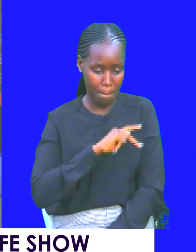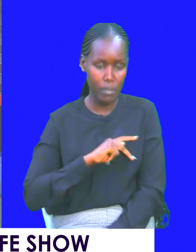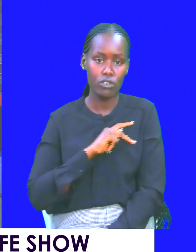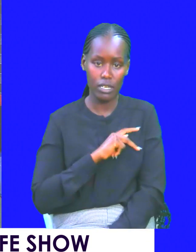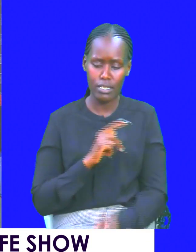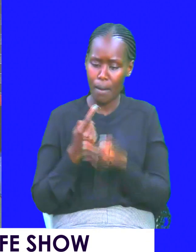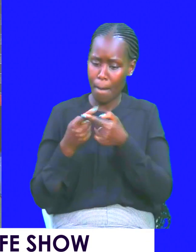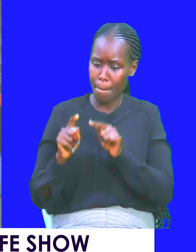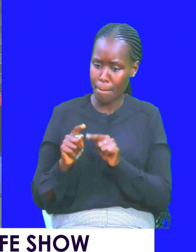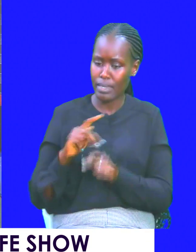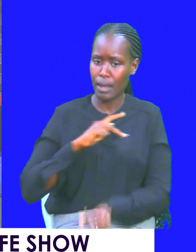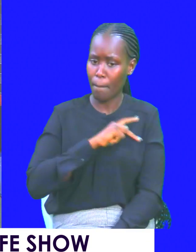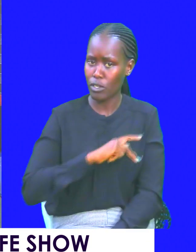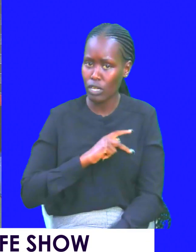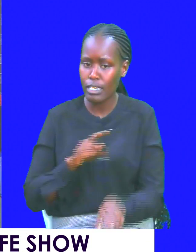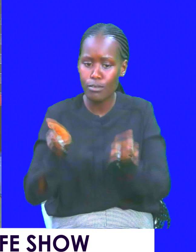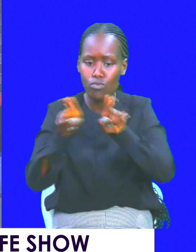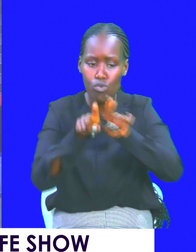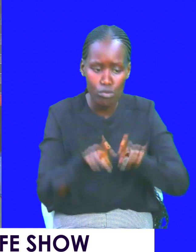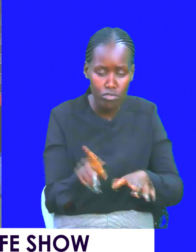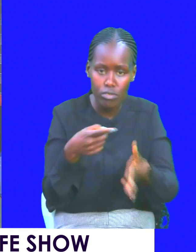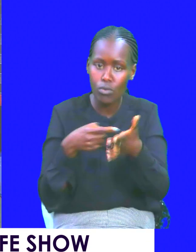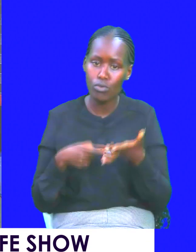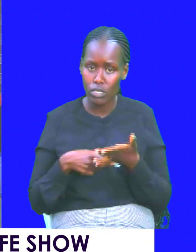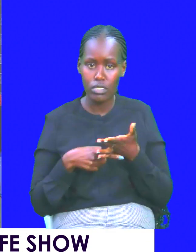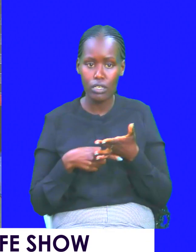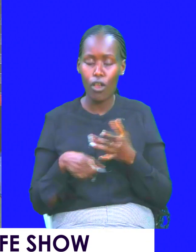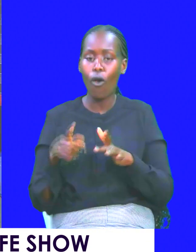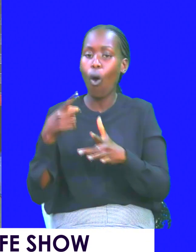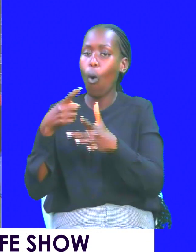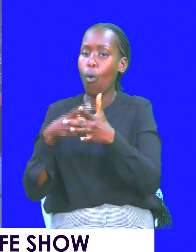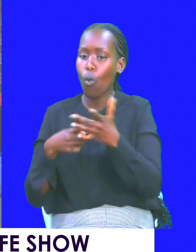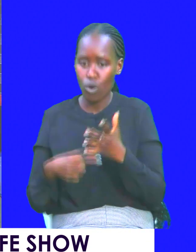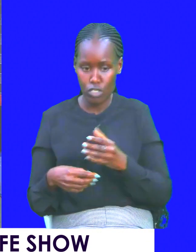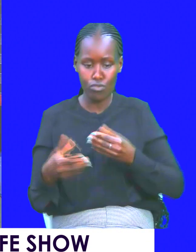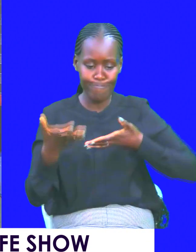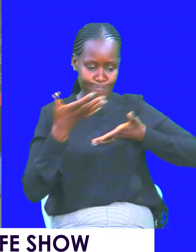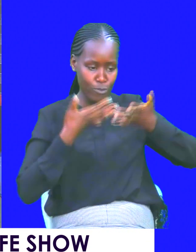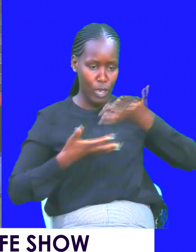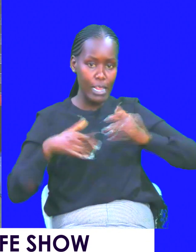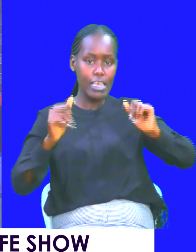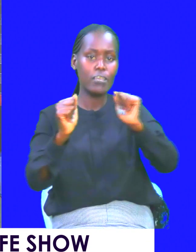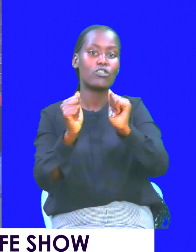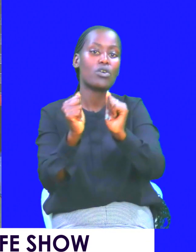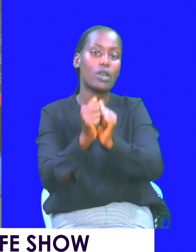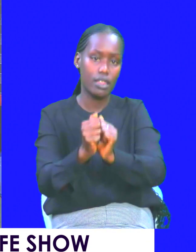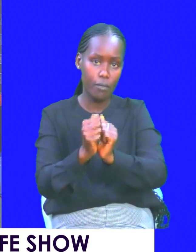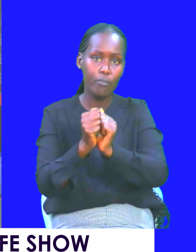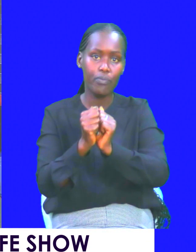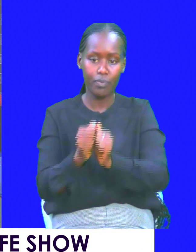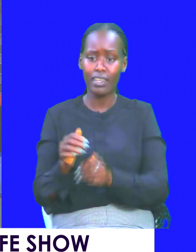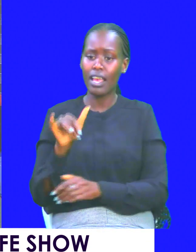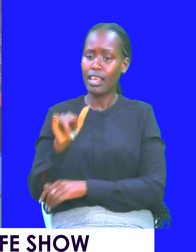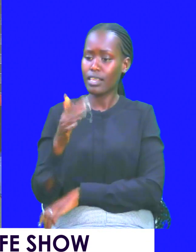But identity can also be what you are associated with. That is